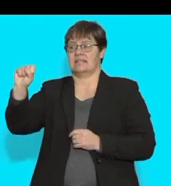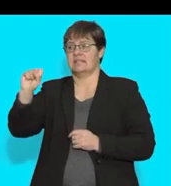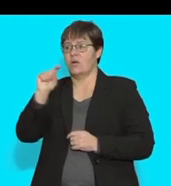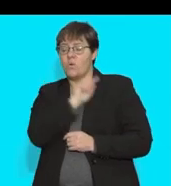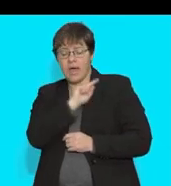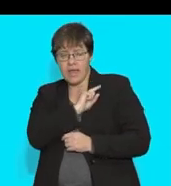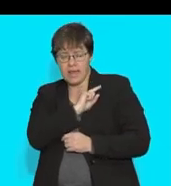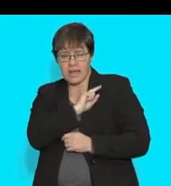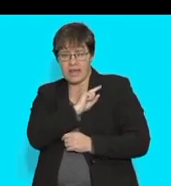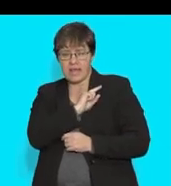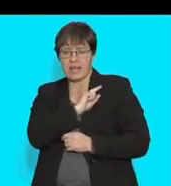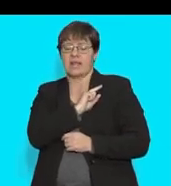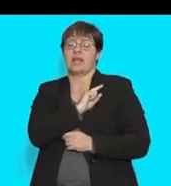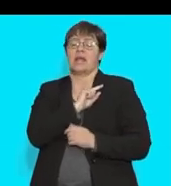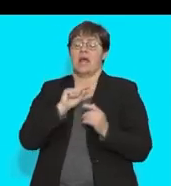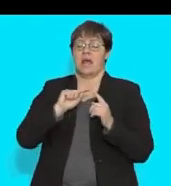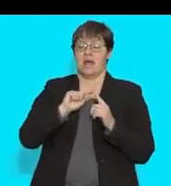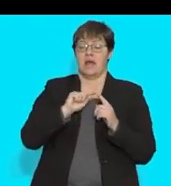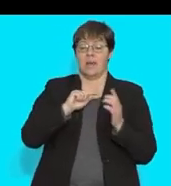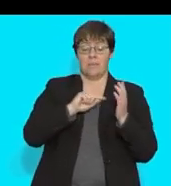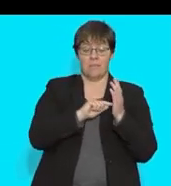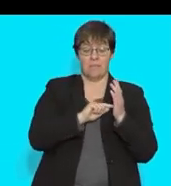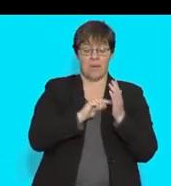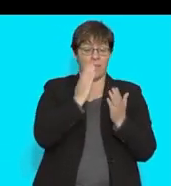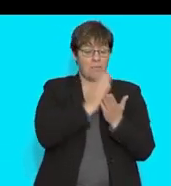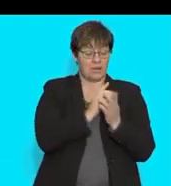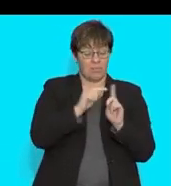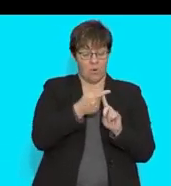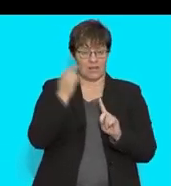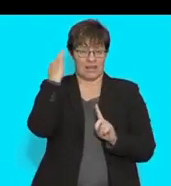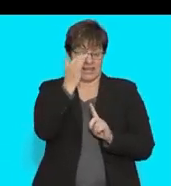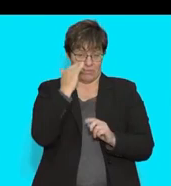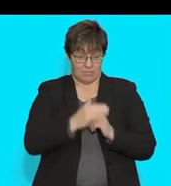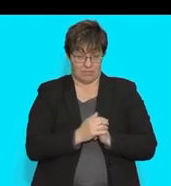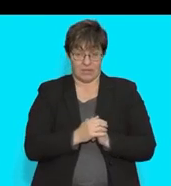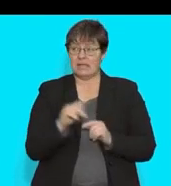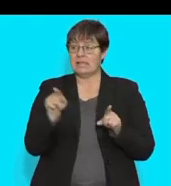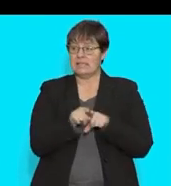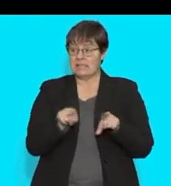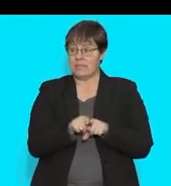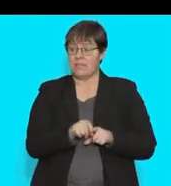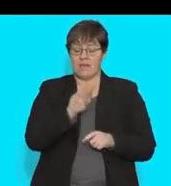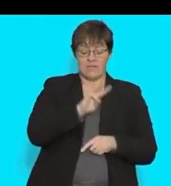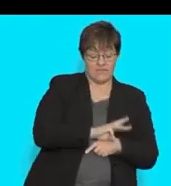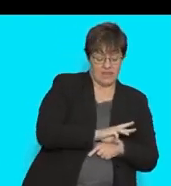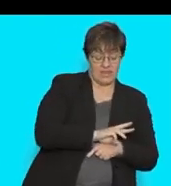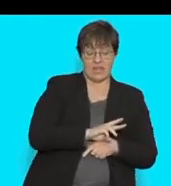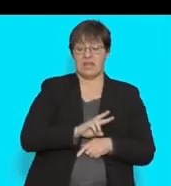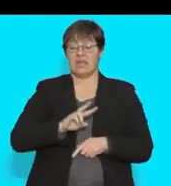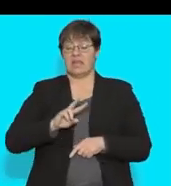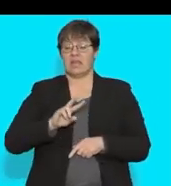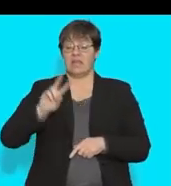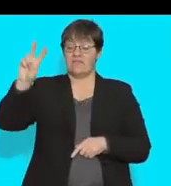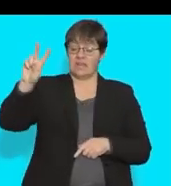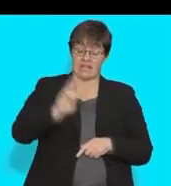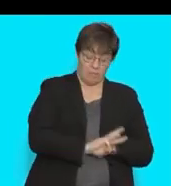of midpoint theorem. I also know that my VW is going